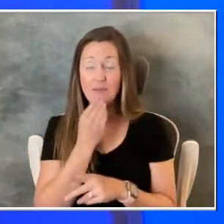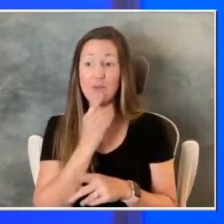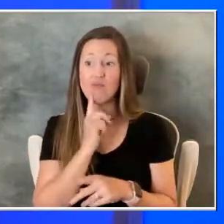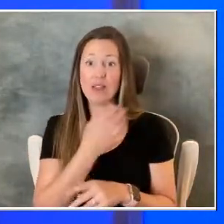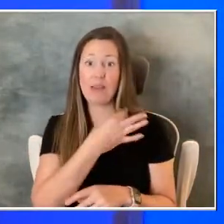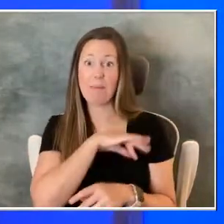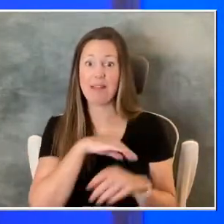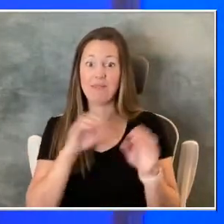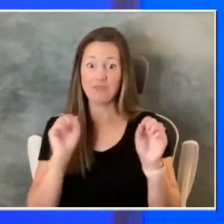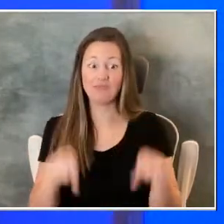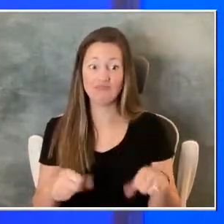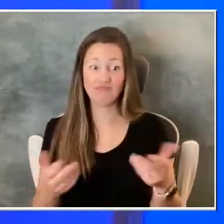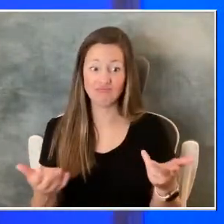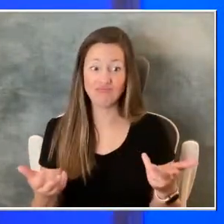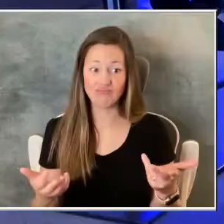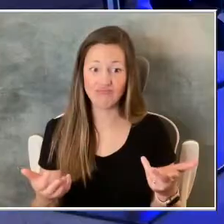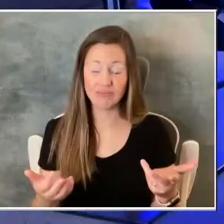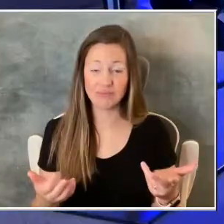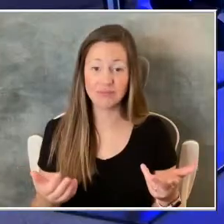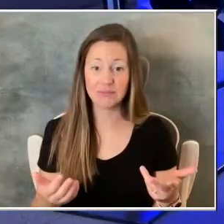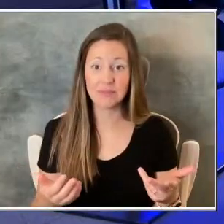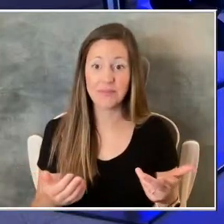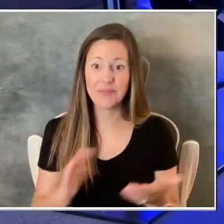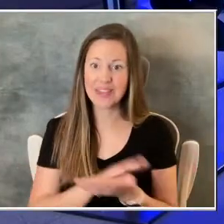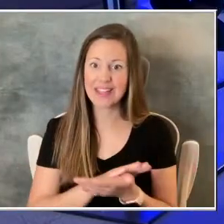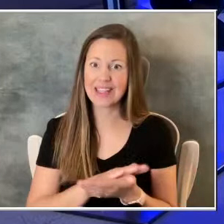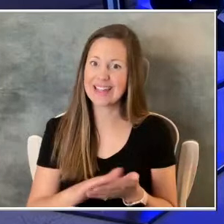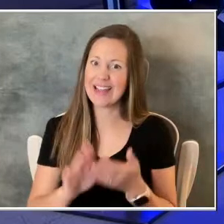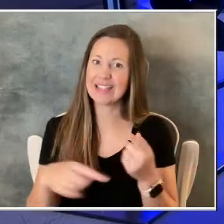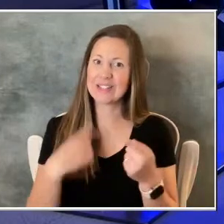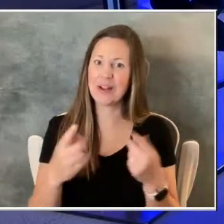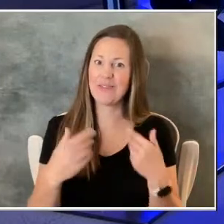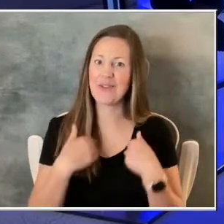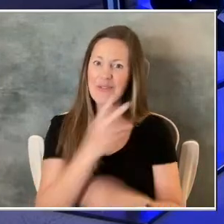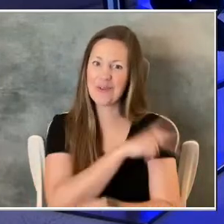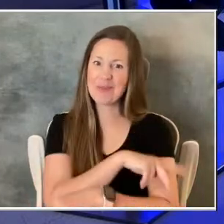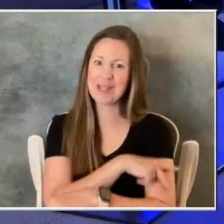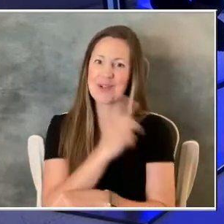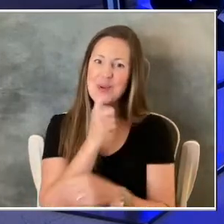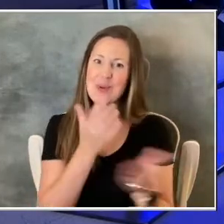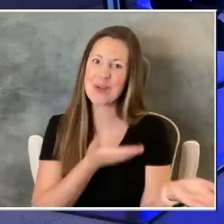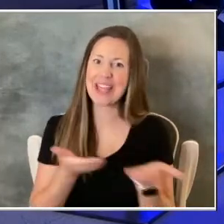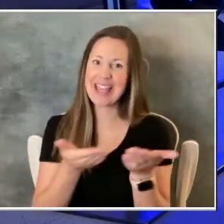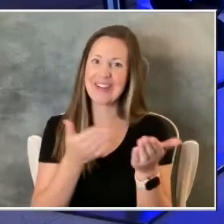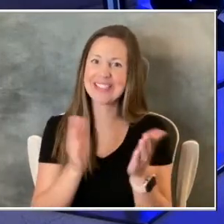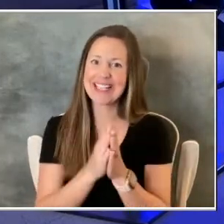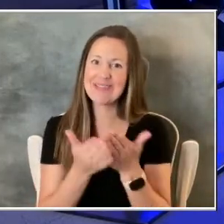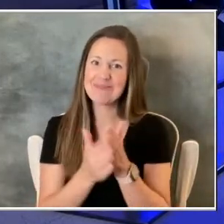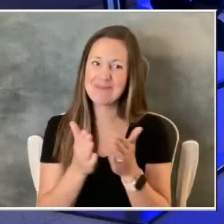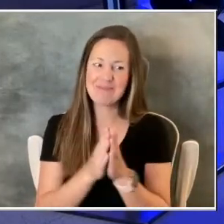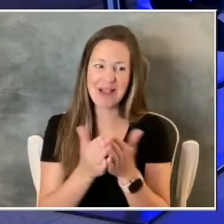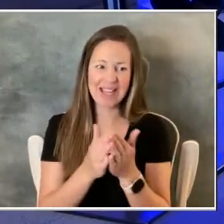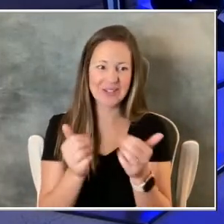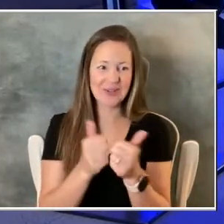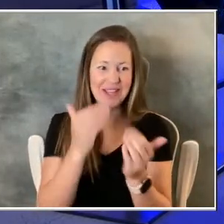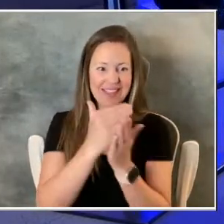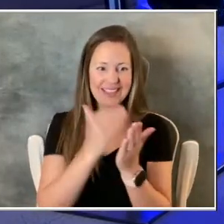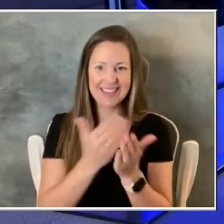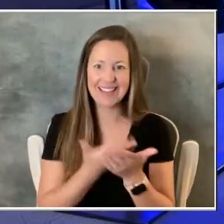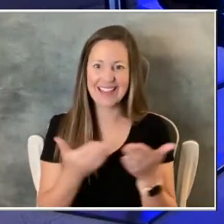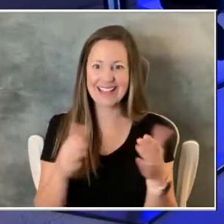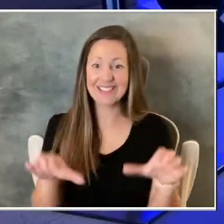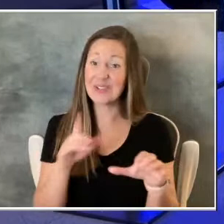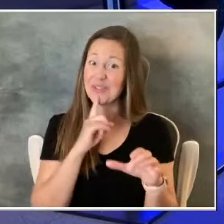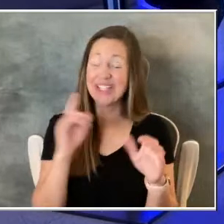diabetic life. Nice when you have a patient who carries around a binder with all the right things to do. That's above and beyond.